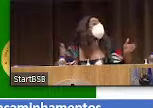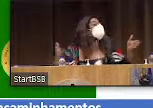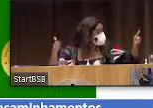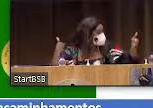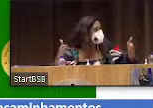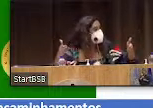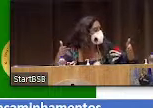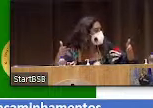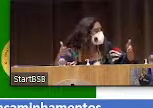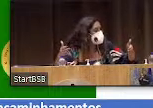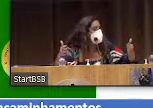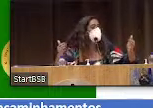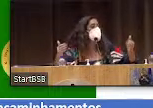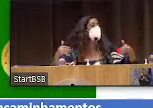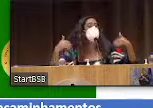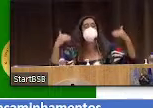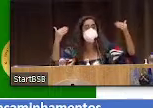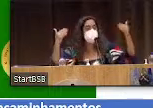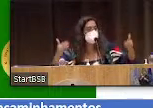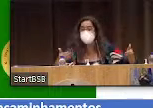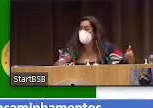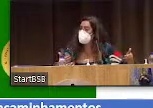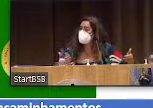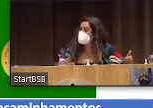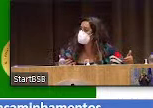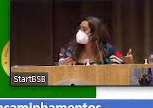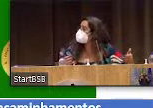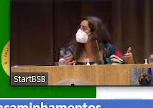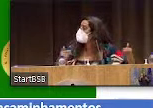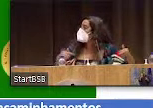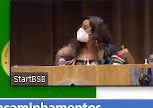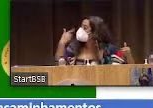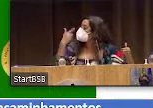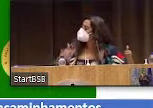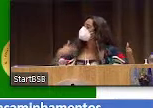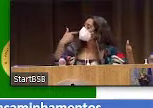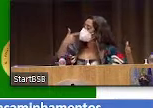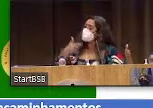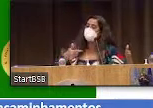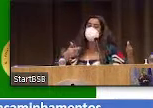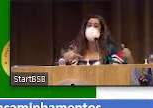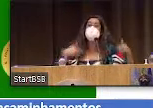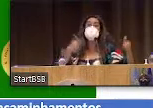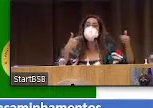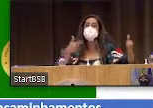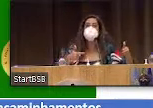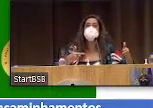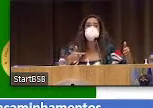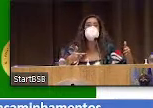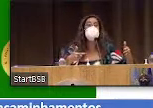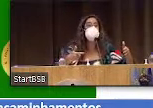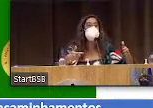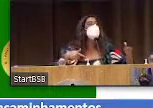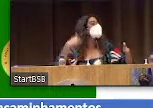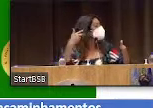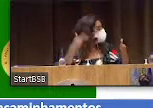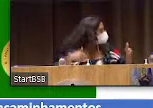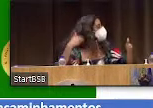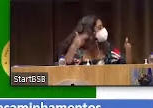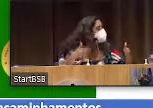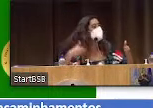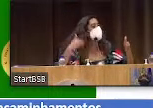medicines that in SUS has a different flow. They are paid by the state secretary. So that generates in